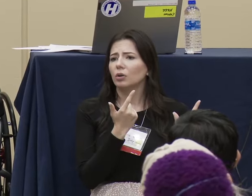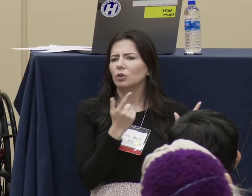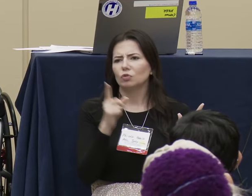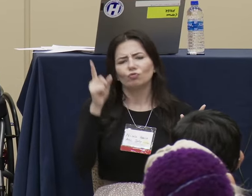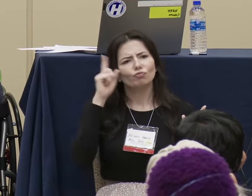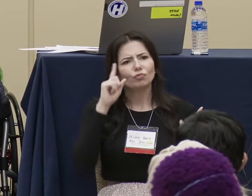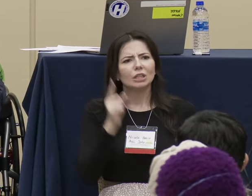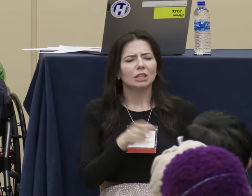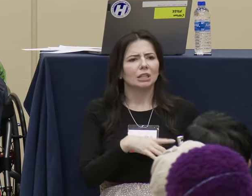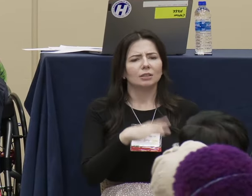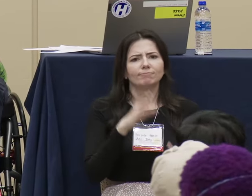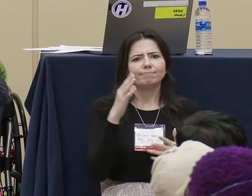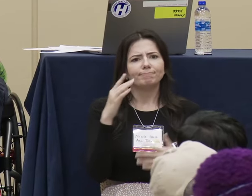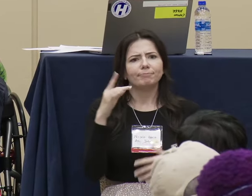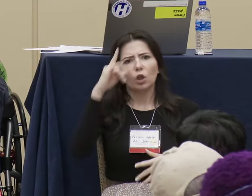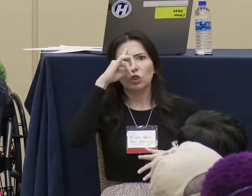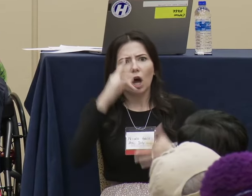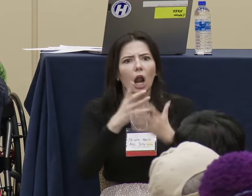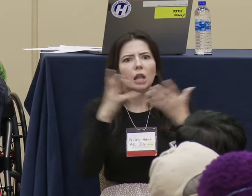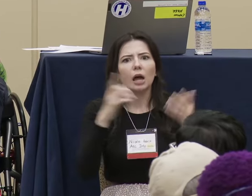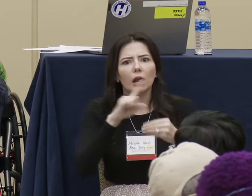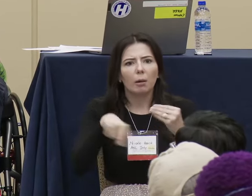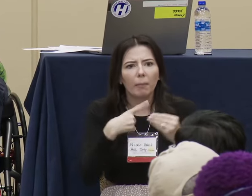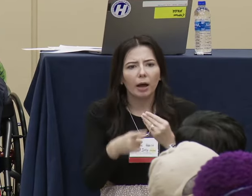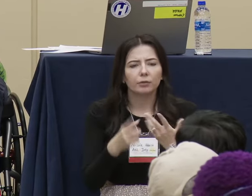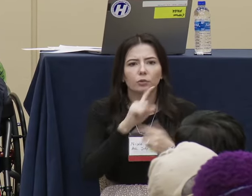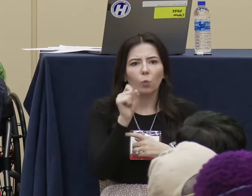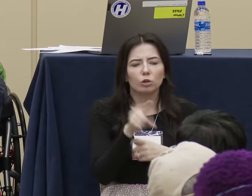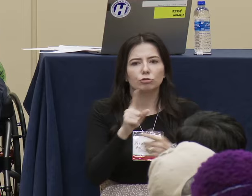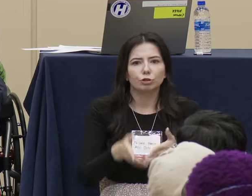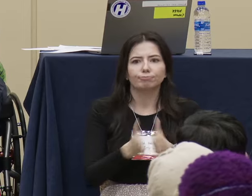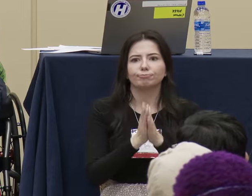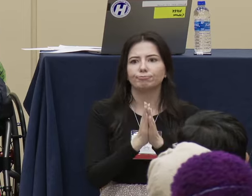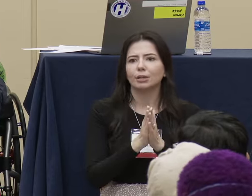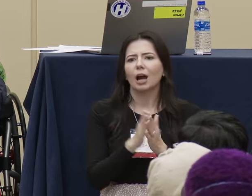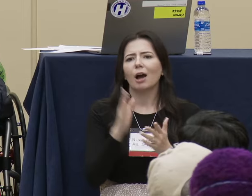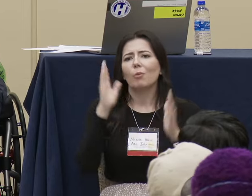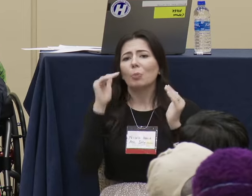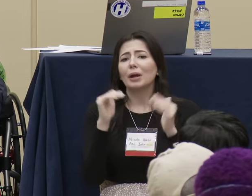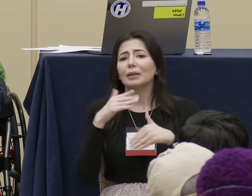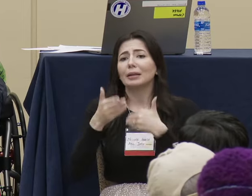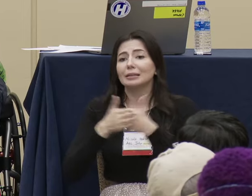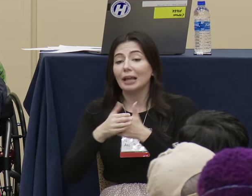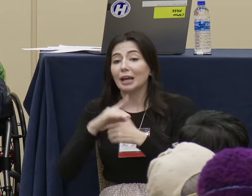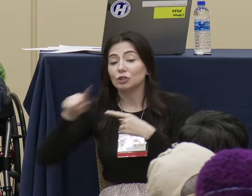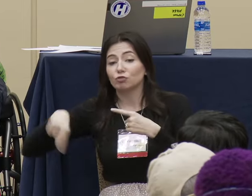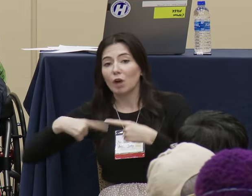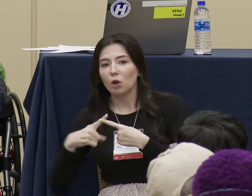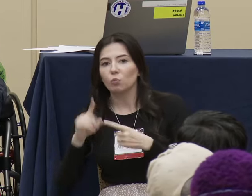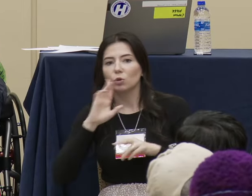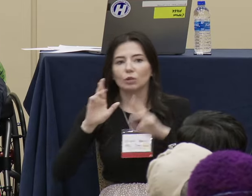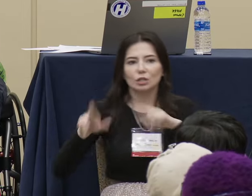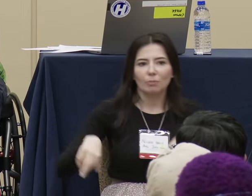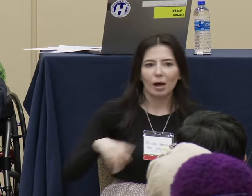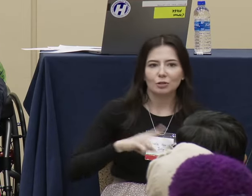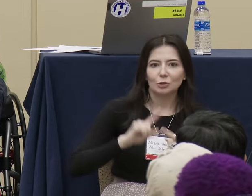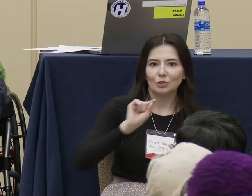really important provocation to everybody in the room. So I also hope that the next round will respond to the first round. So it's not just kind of like